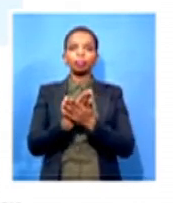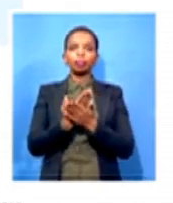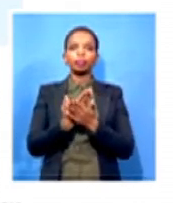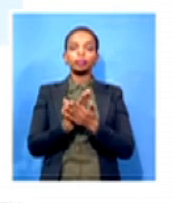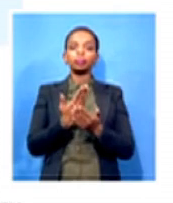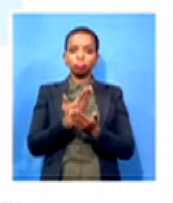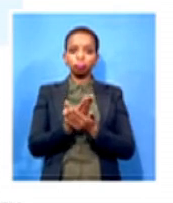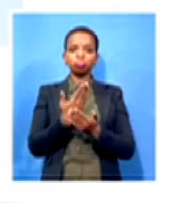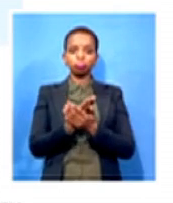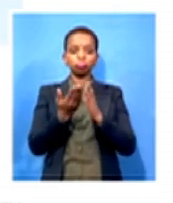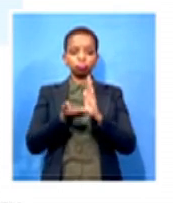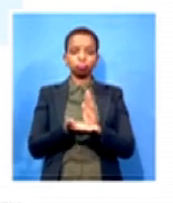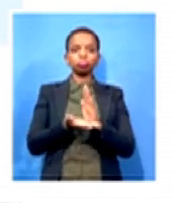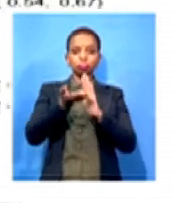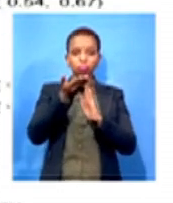age. Next slide.